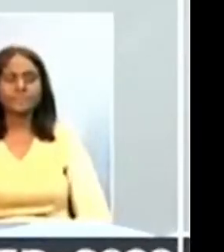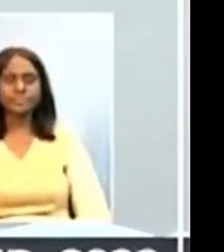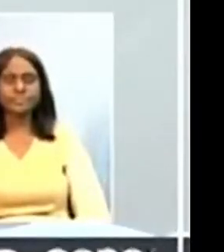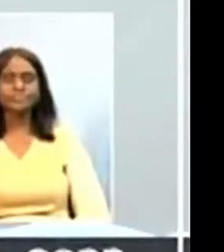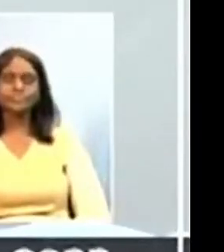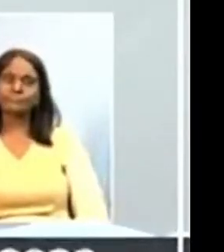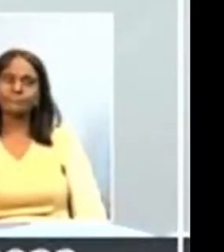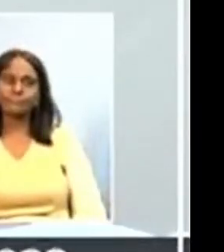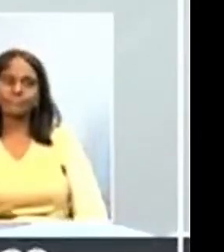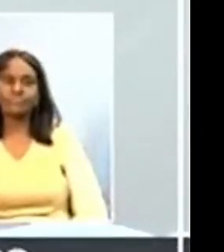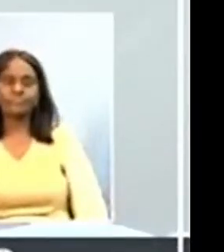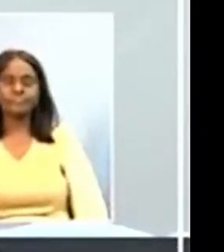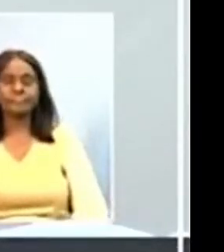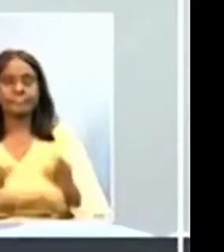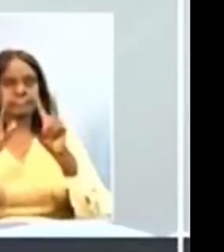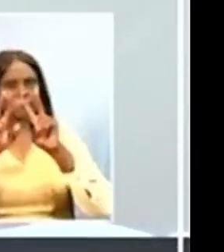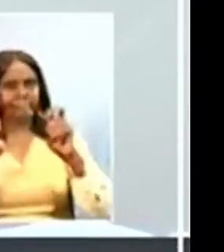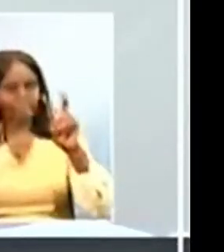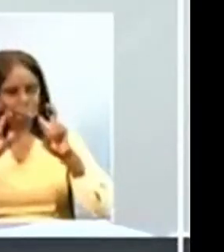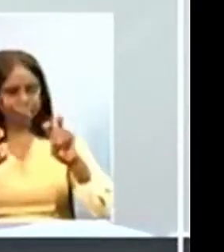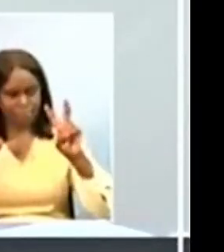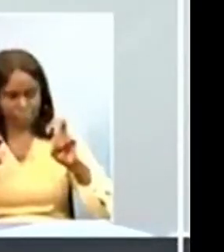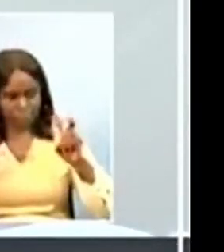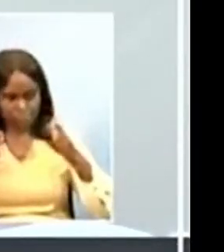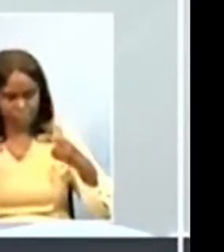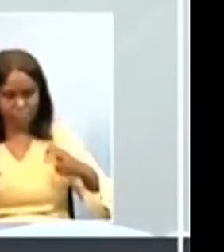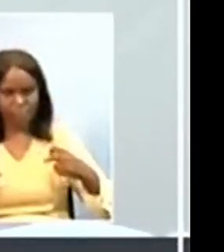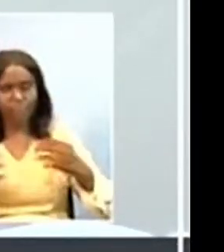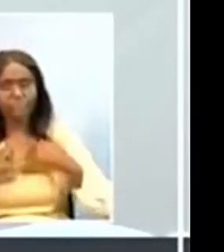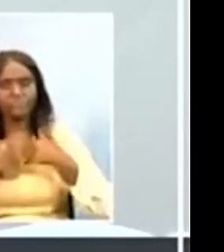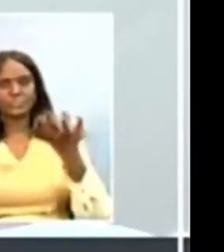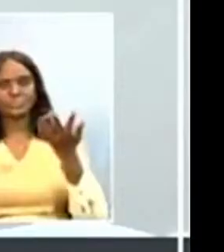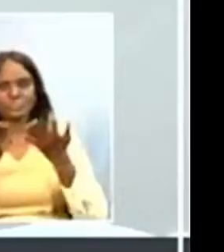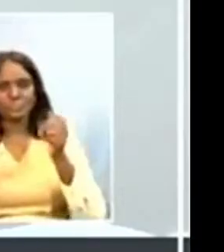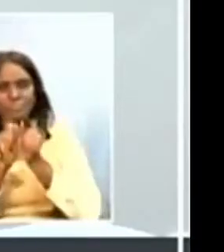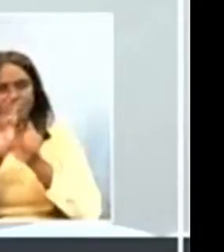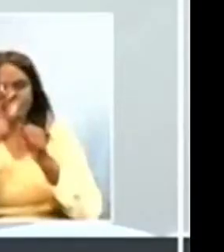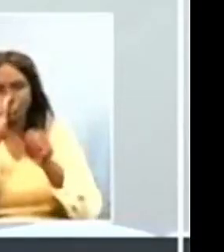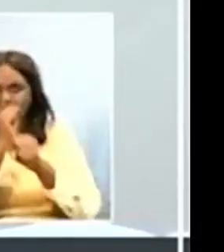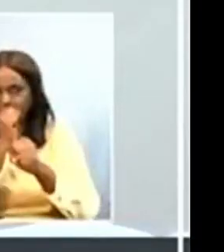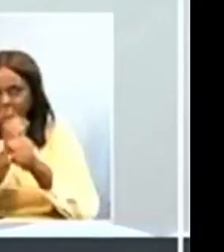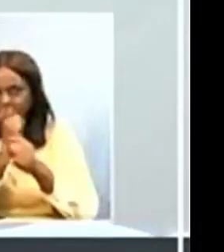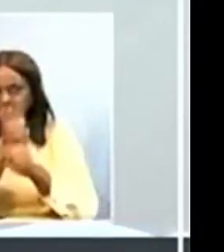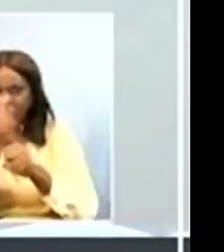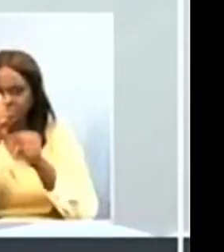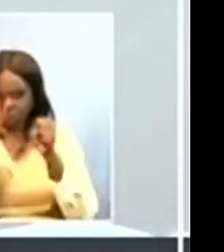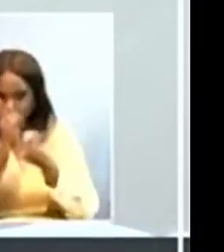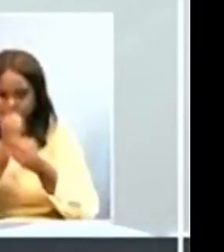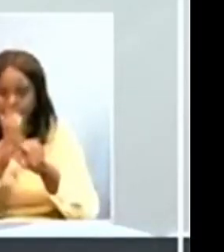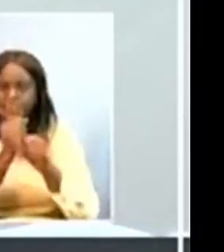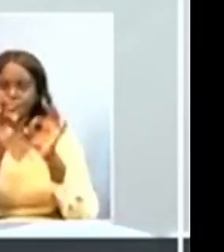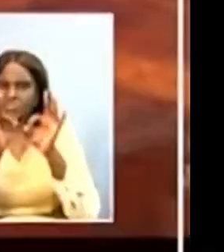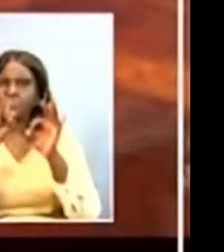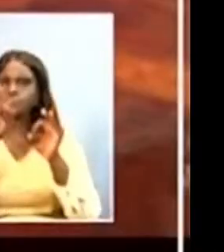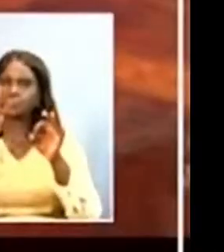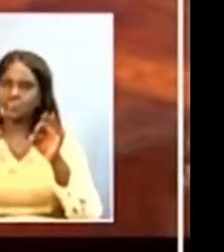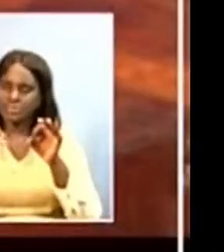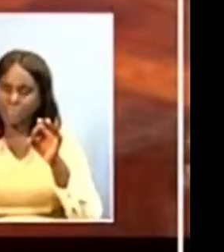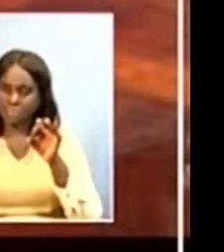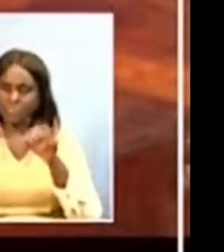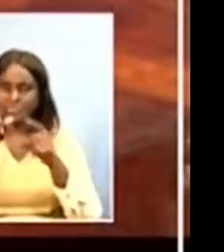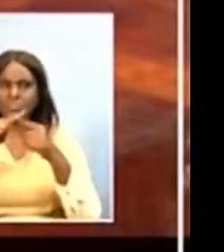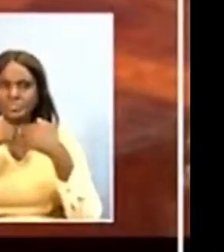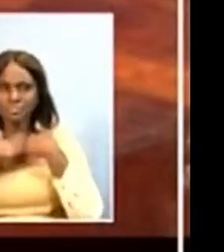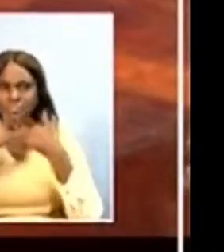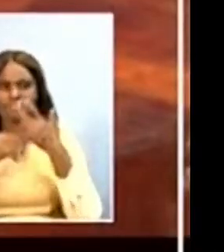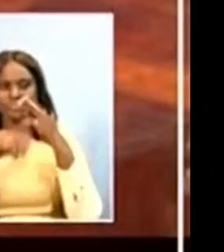So, introspect. It has nothing to do with your competences. You are competent, qualified, but it has